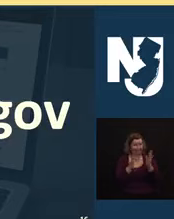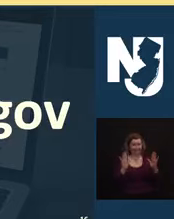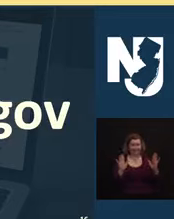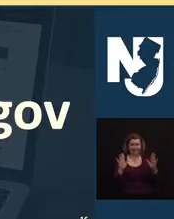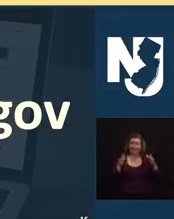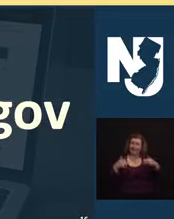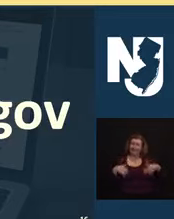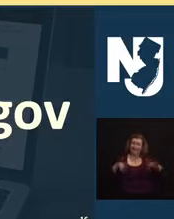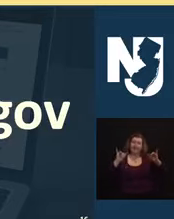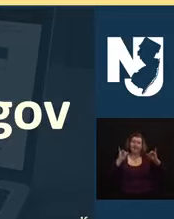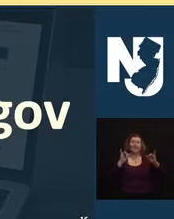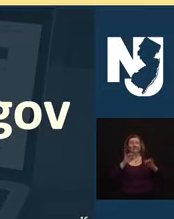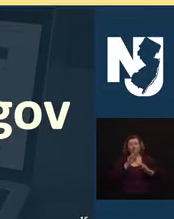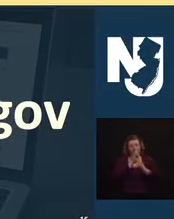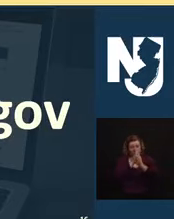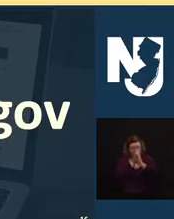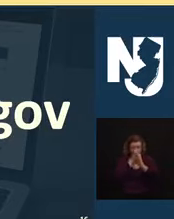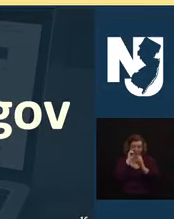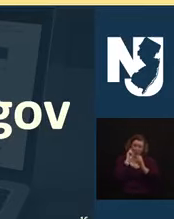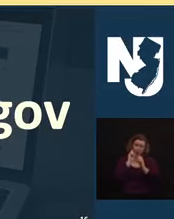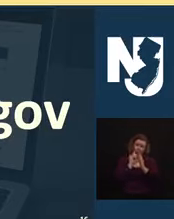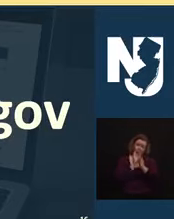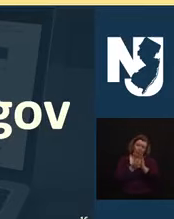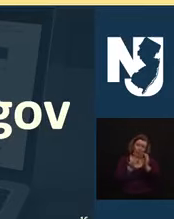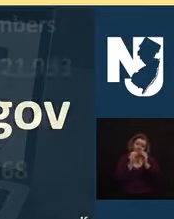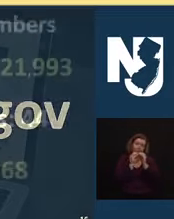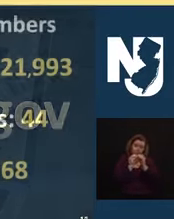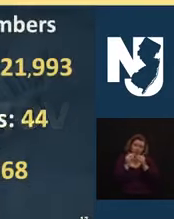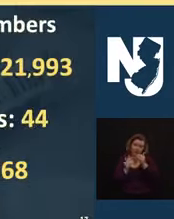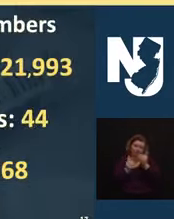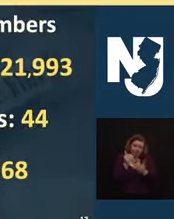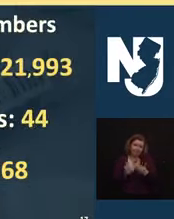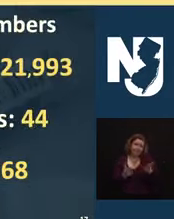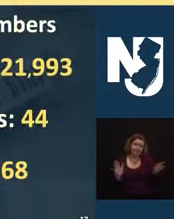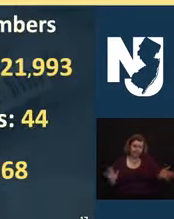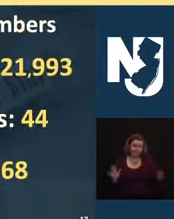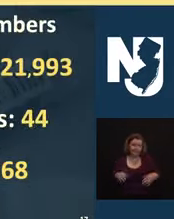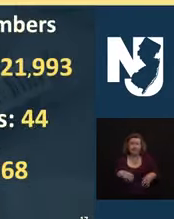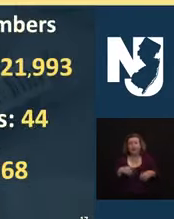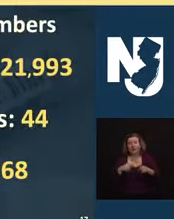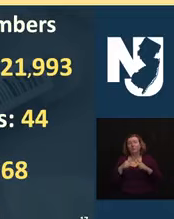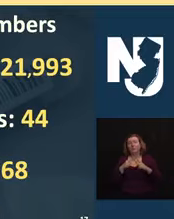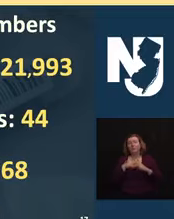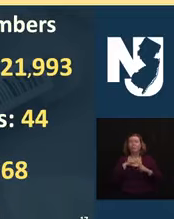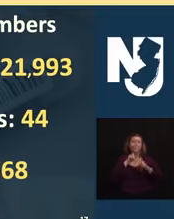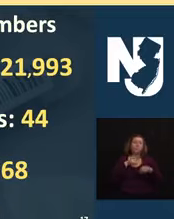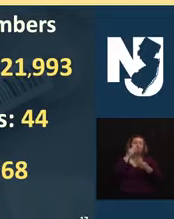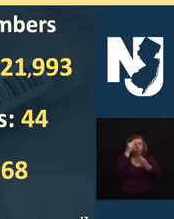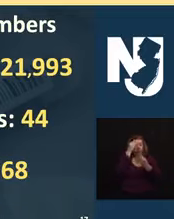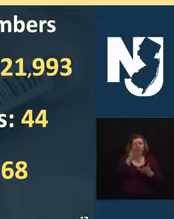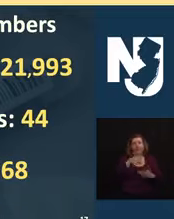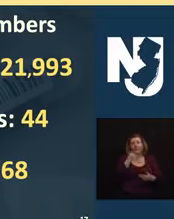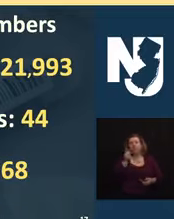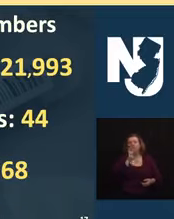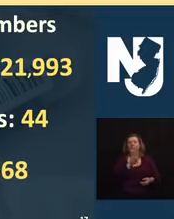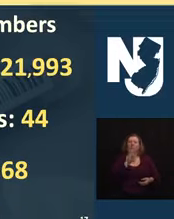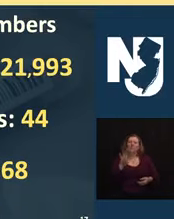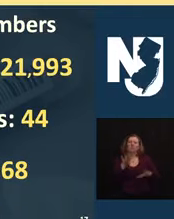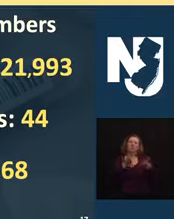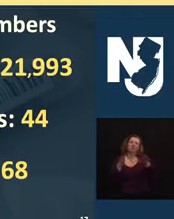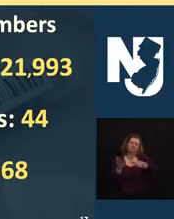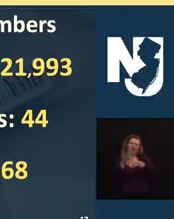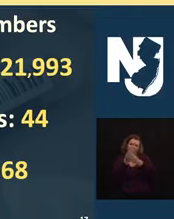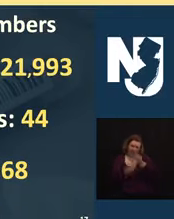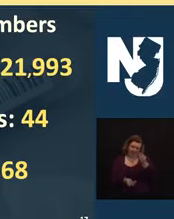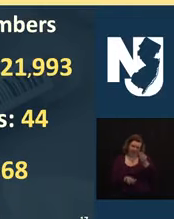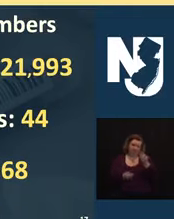little while longer. We are also, with the heaviest of hearts, reporting another 44 confirmed losses of life,